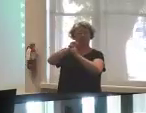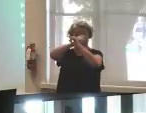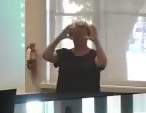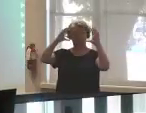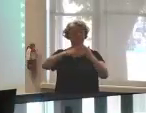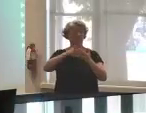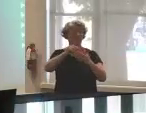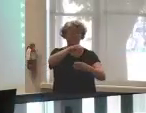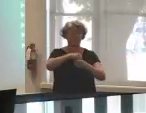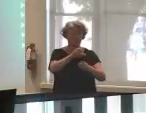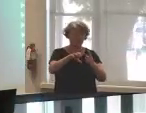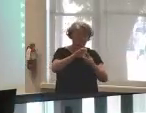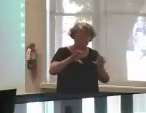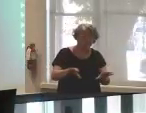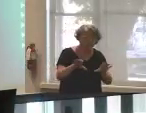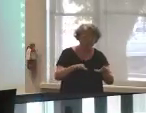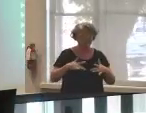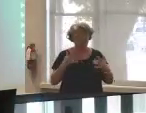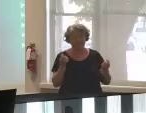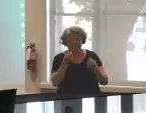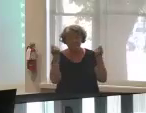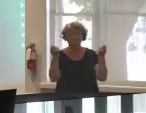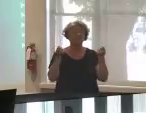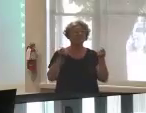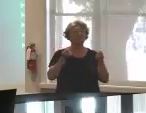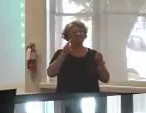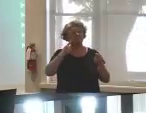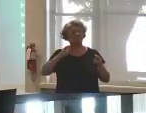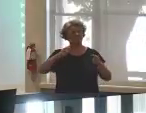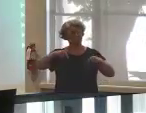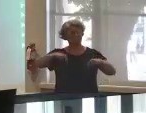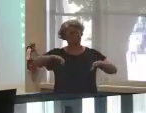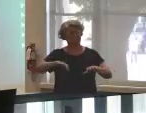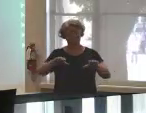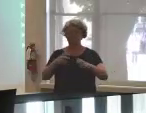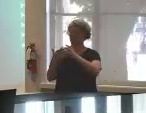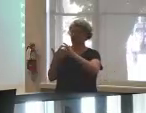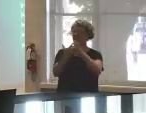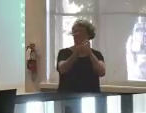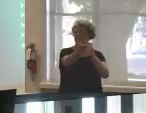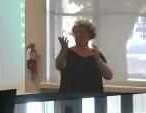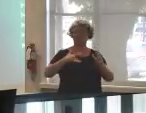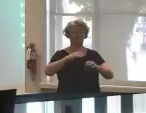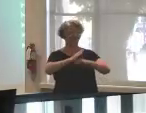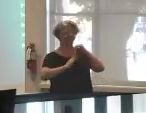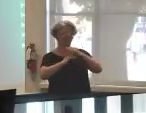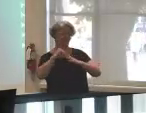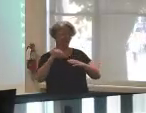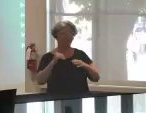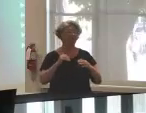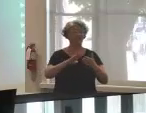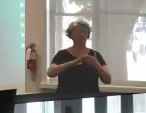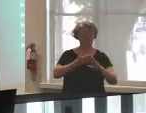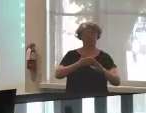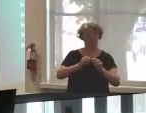programs include cultural group activities and events designed to make our activities important and suitable for our clients. Using a